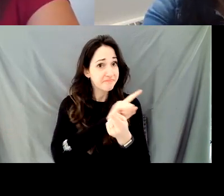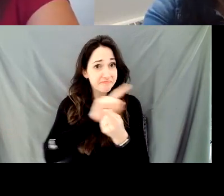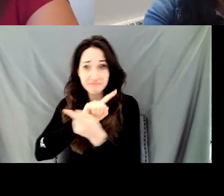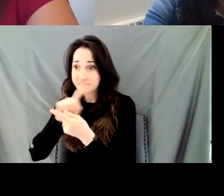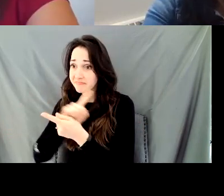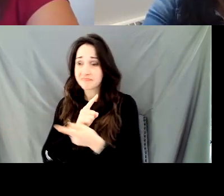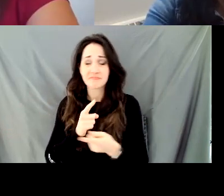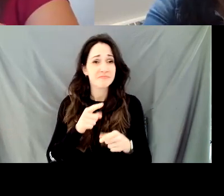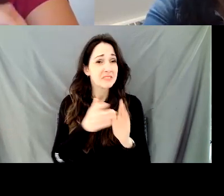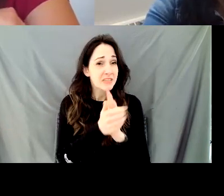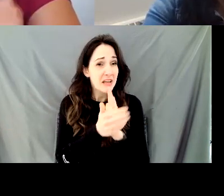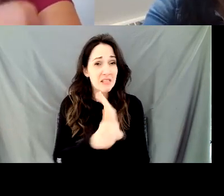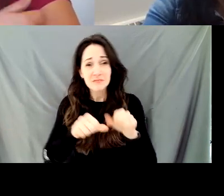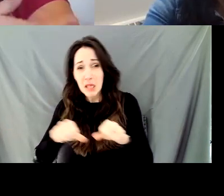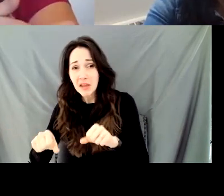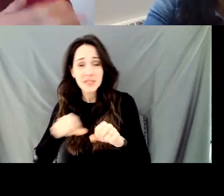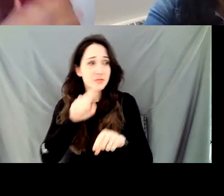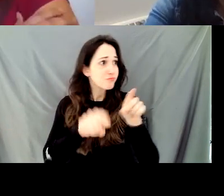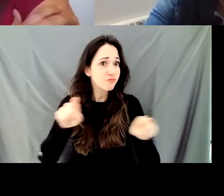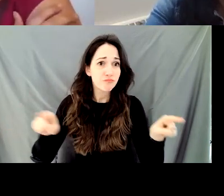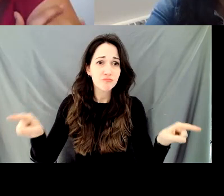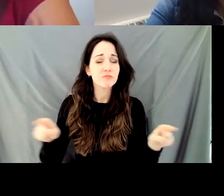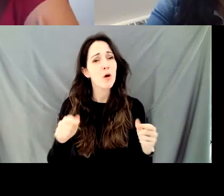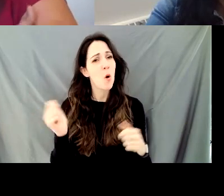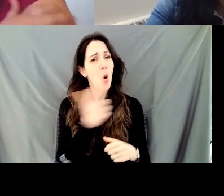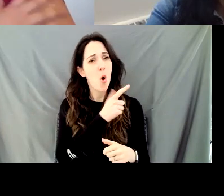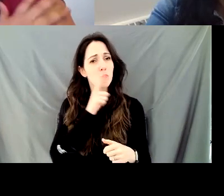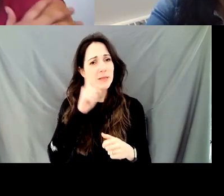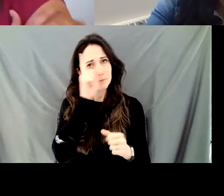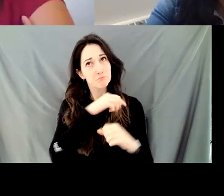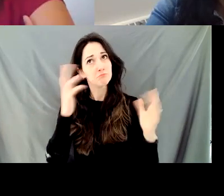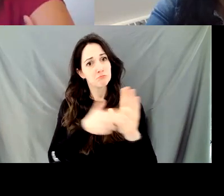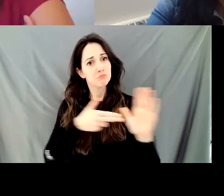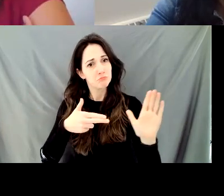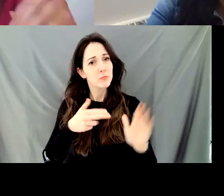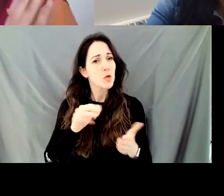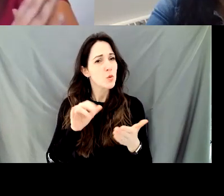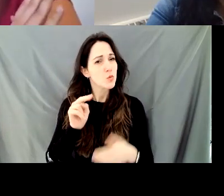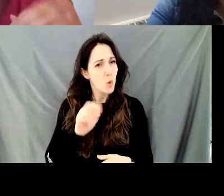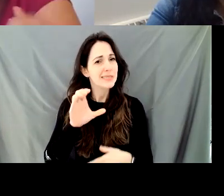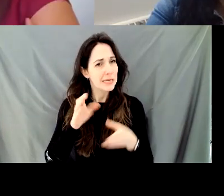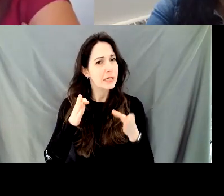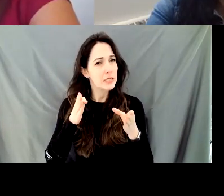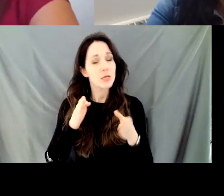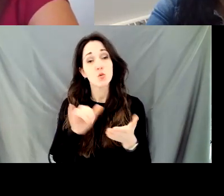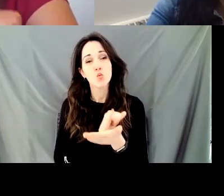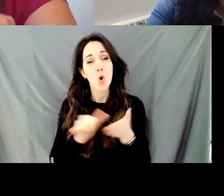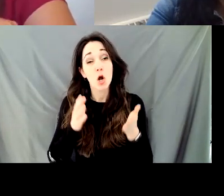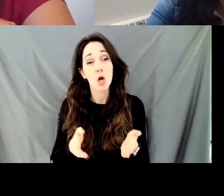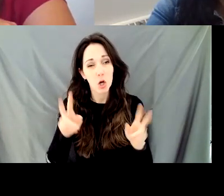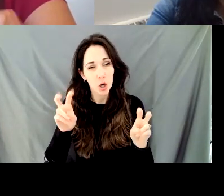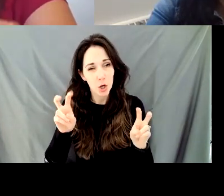types of abilities and experiences were all just New Yorkers in my eyes. It wasn't until I was in college